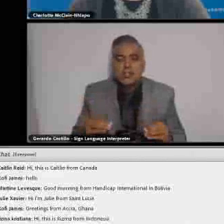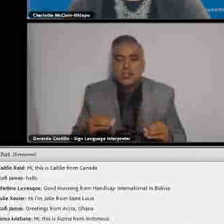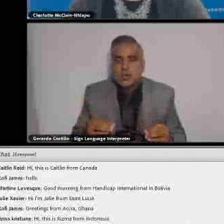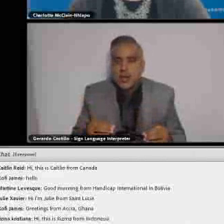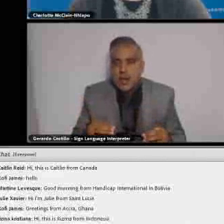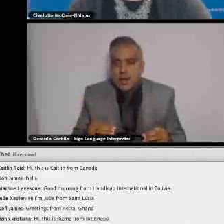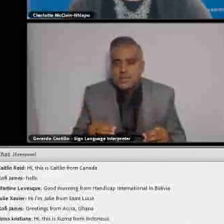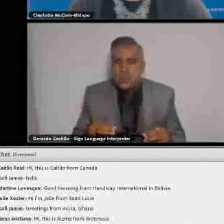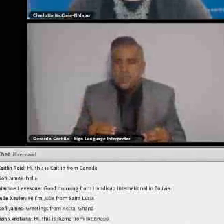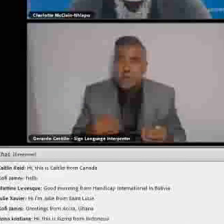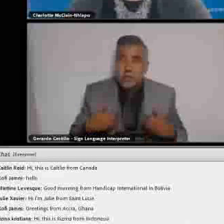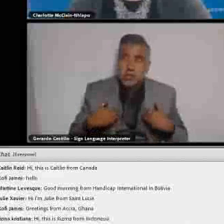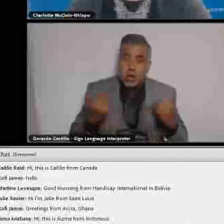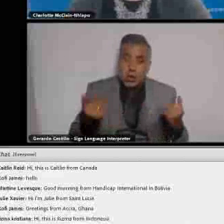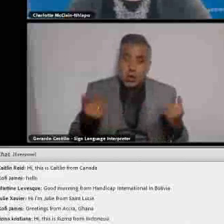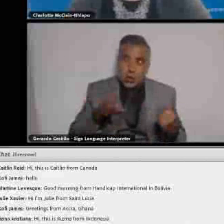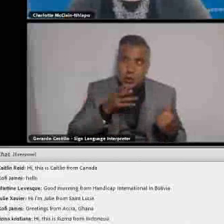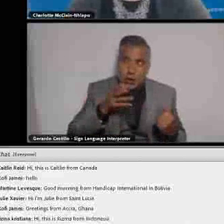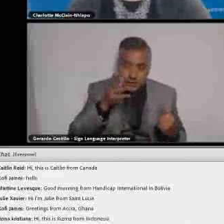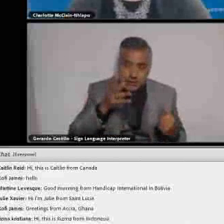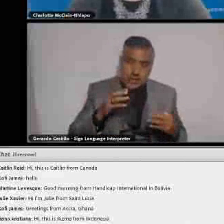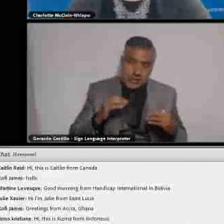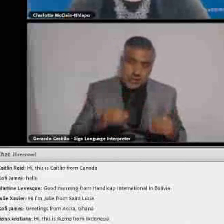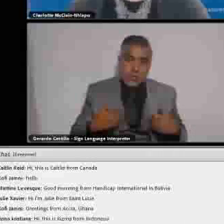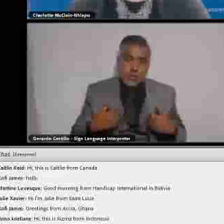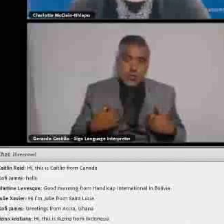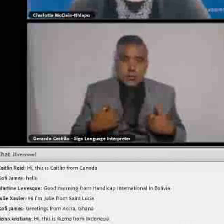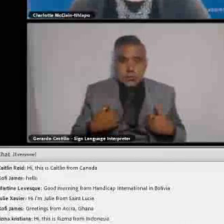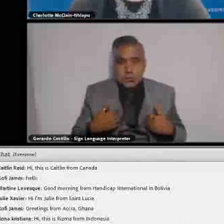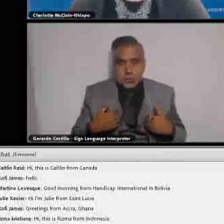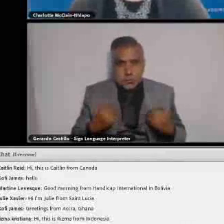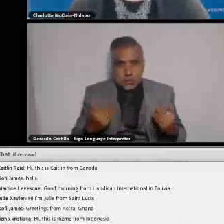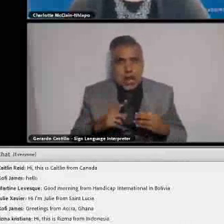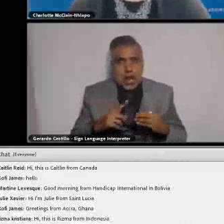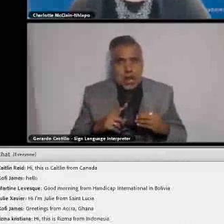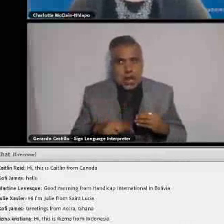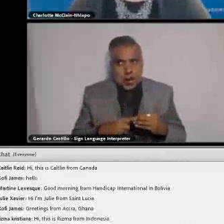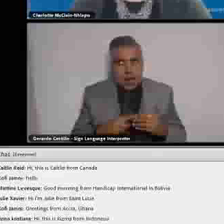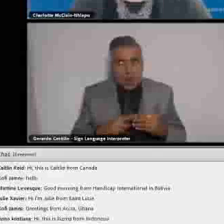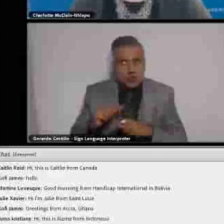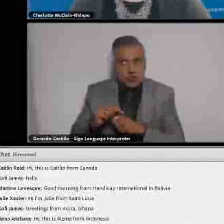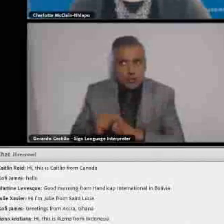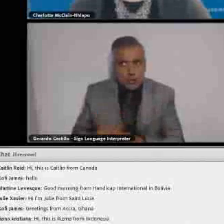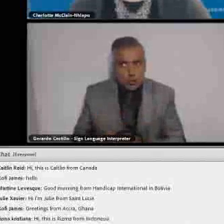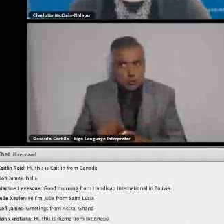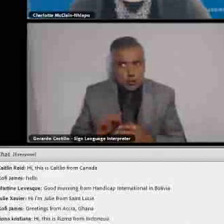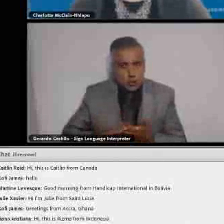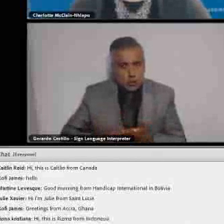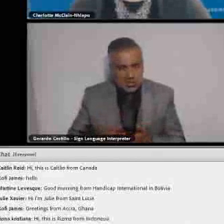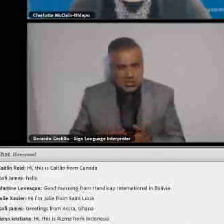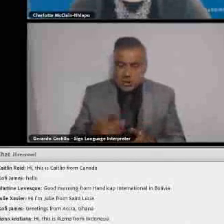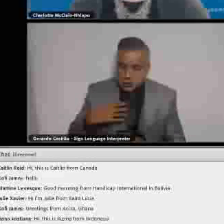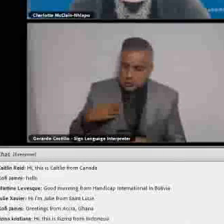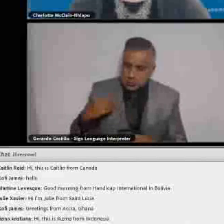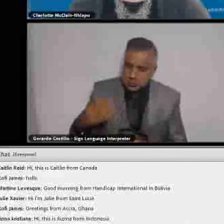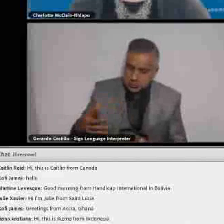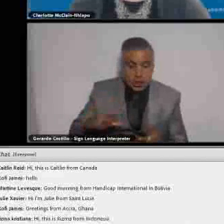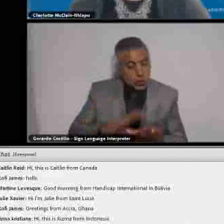teaching the younger parents and the youth in the community about traditional cooking. So they're giving classes, they're learning about